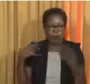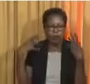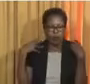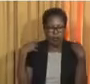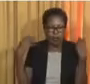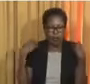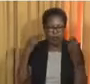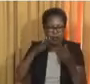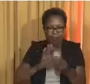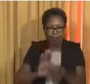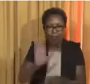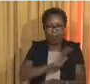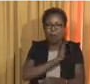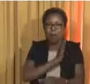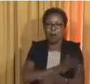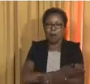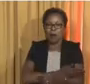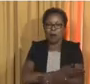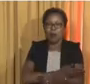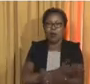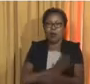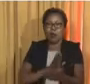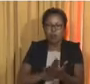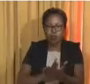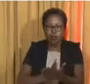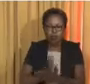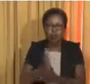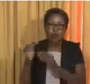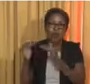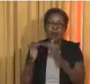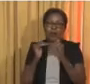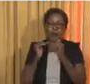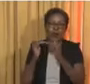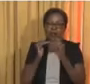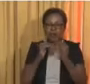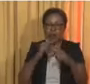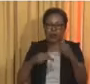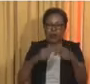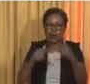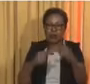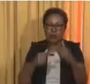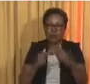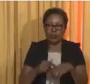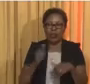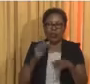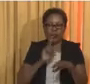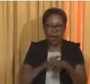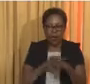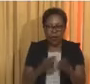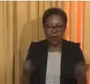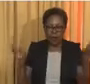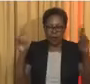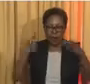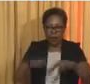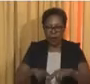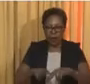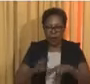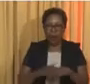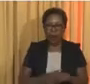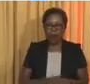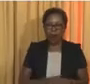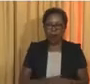power through ratification in a democratic process in the form of a referendum. The